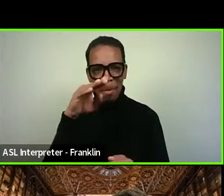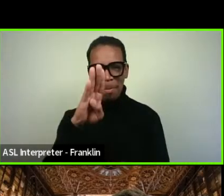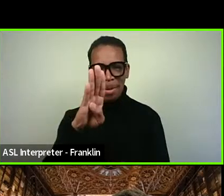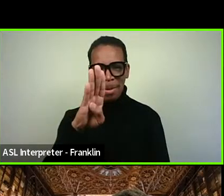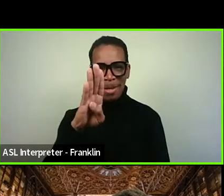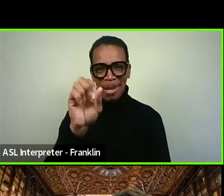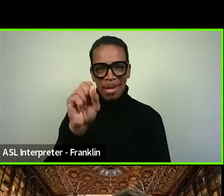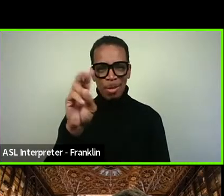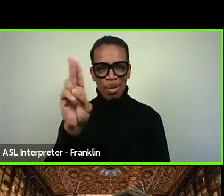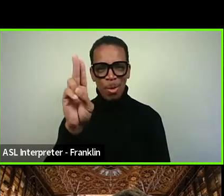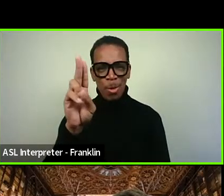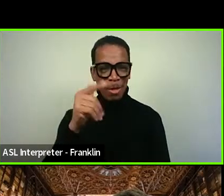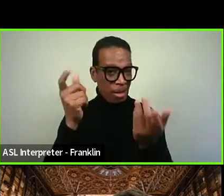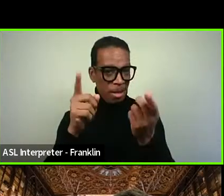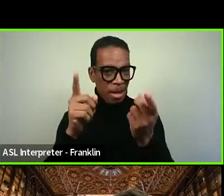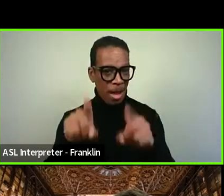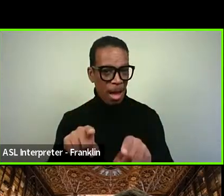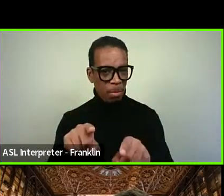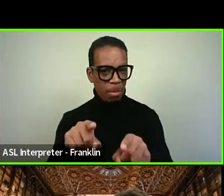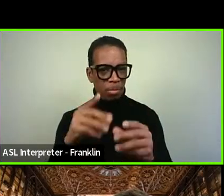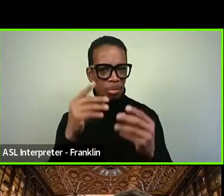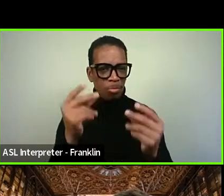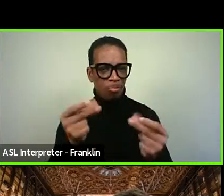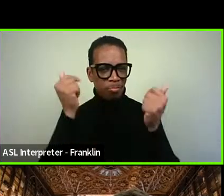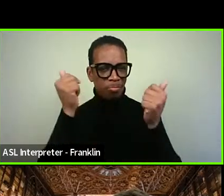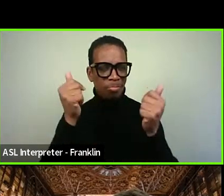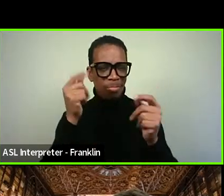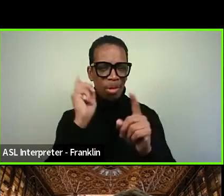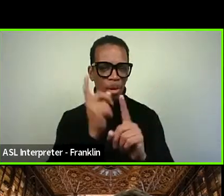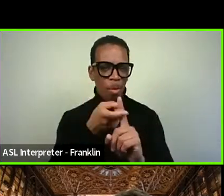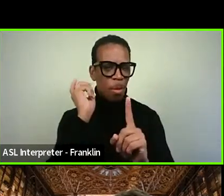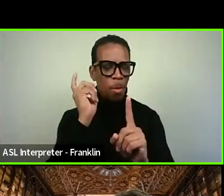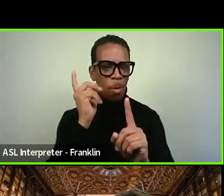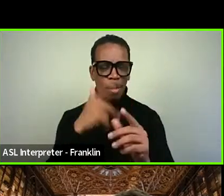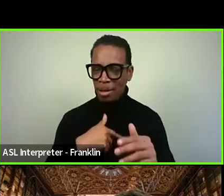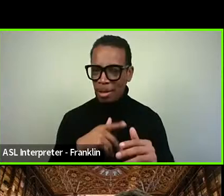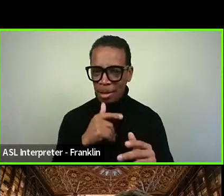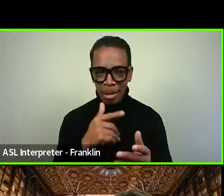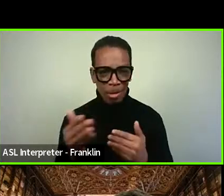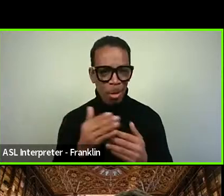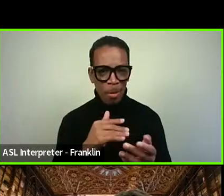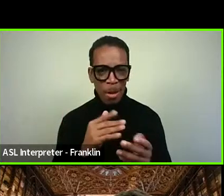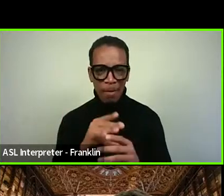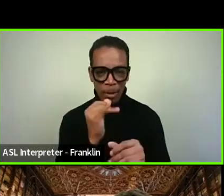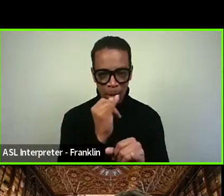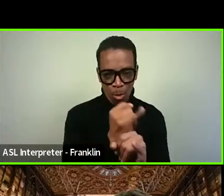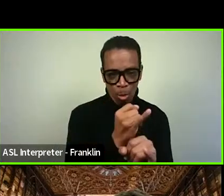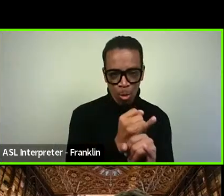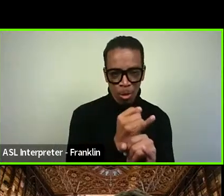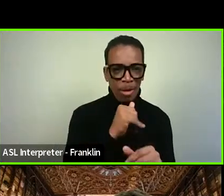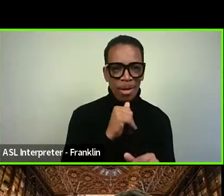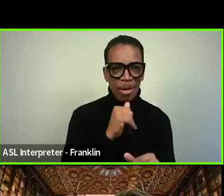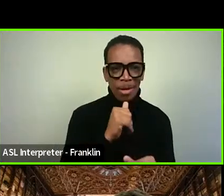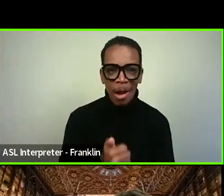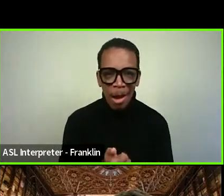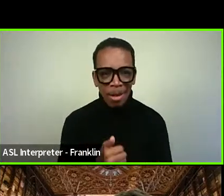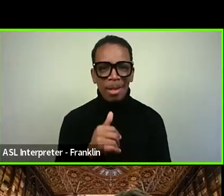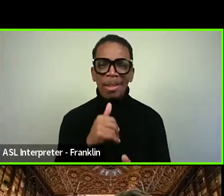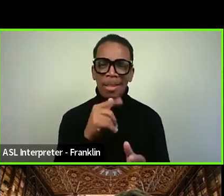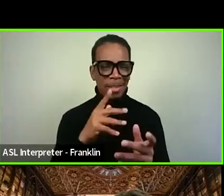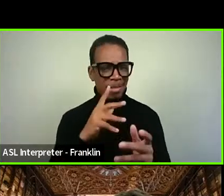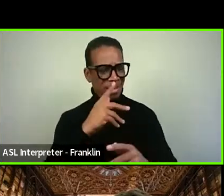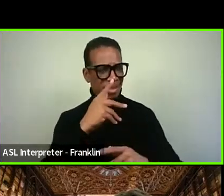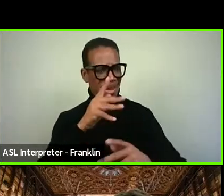can actually happen from an organic standpoint. Whether or not it's institutionalized or not, there's just kind of